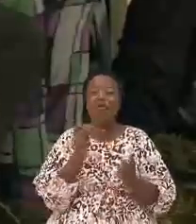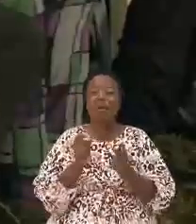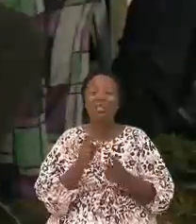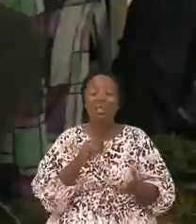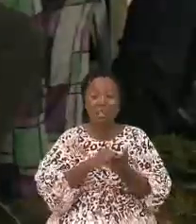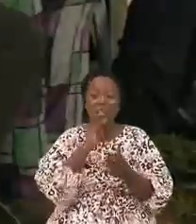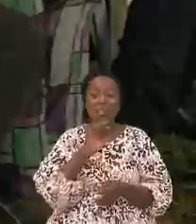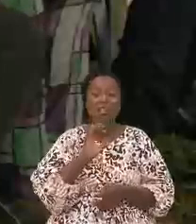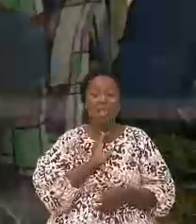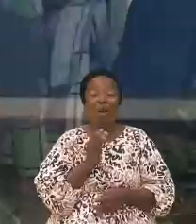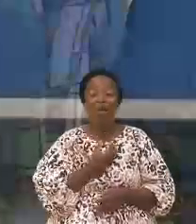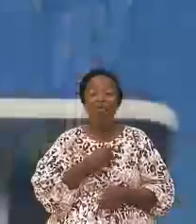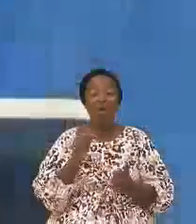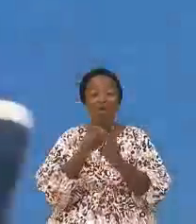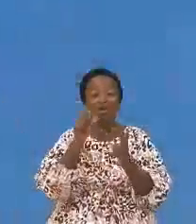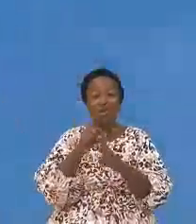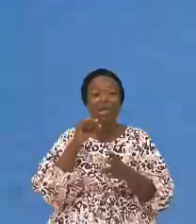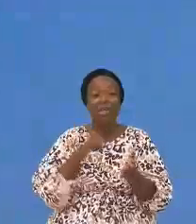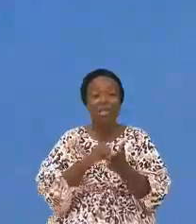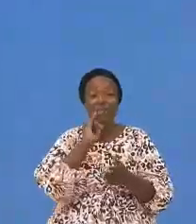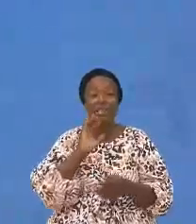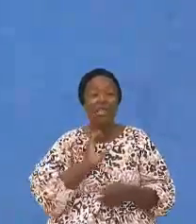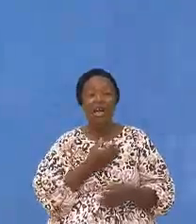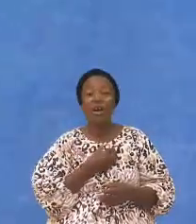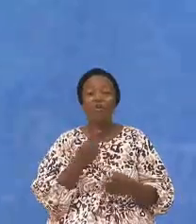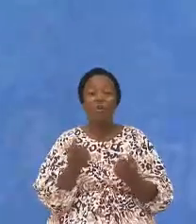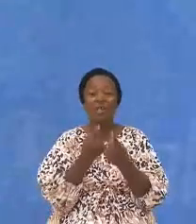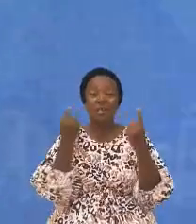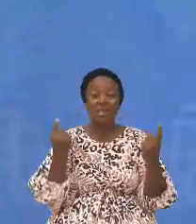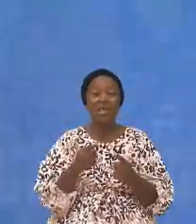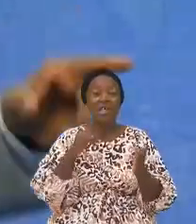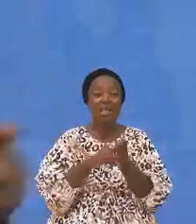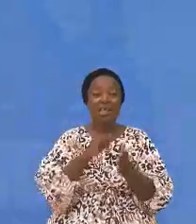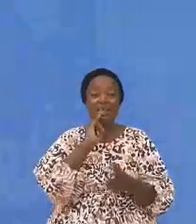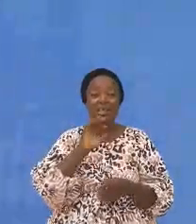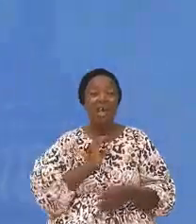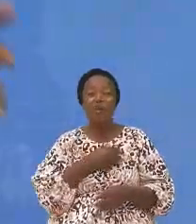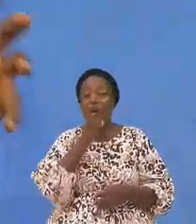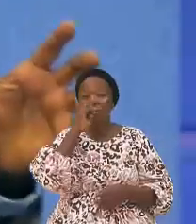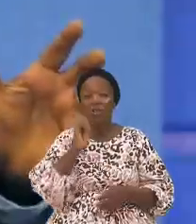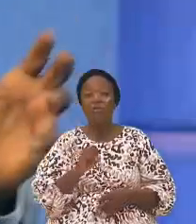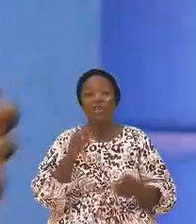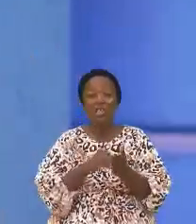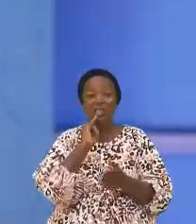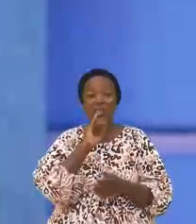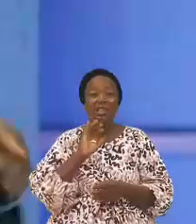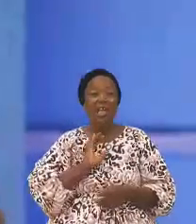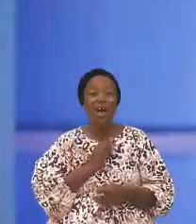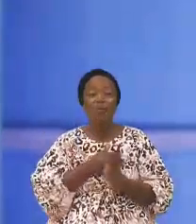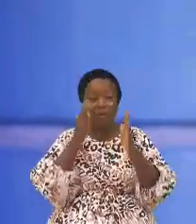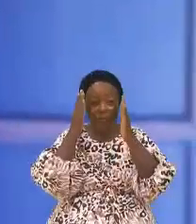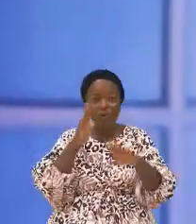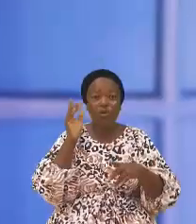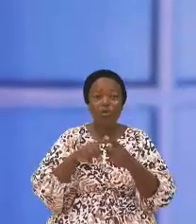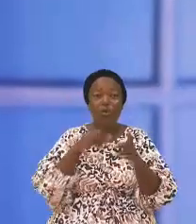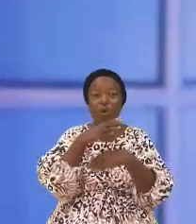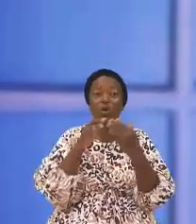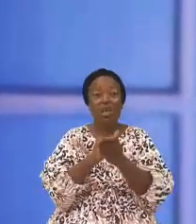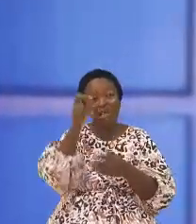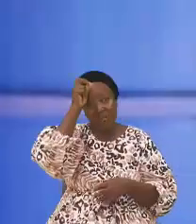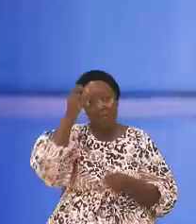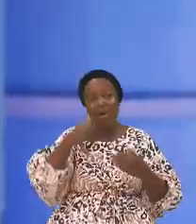it's our choice, it's our sin, it's our evil, it's our devotion